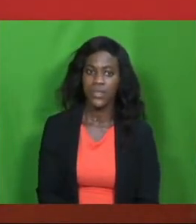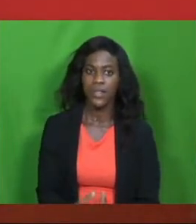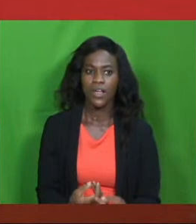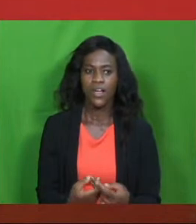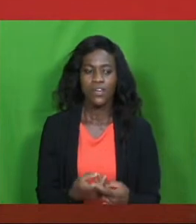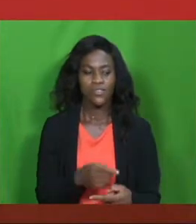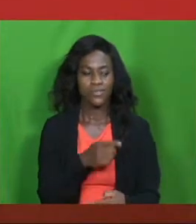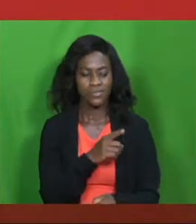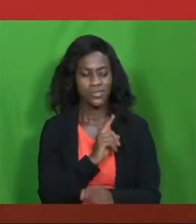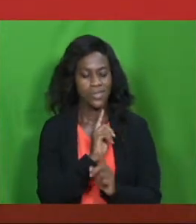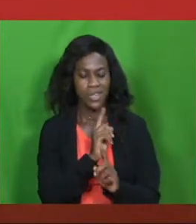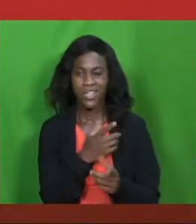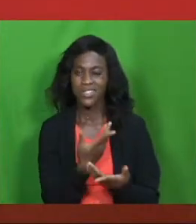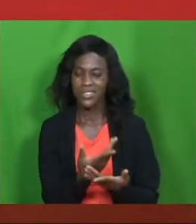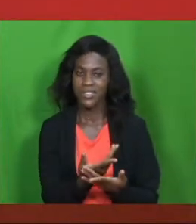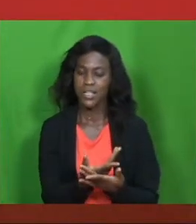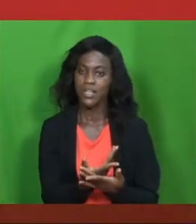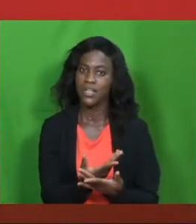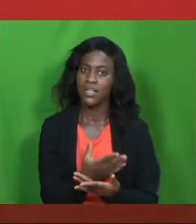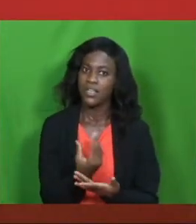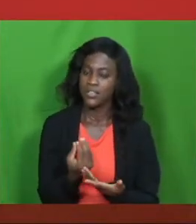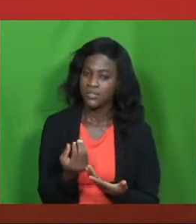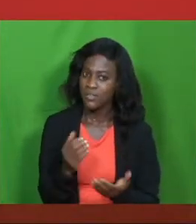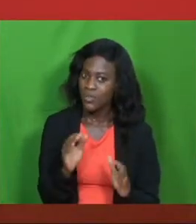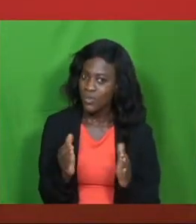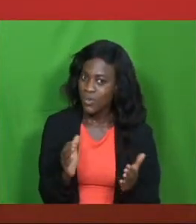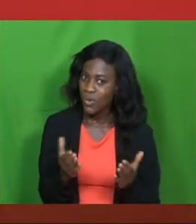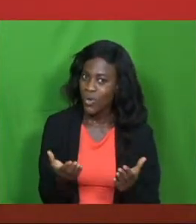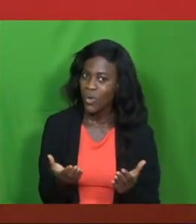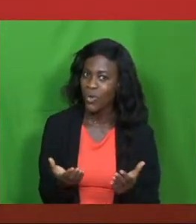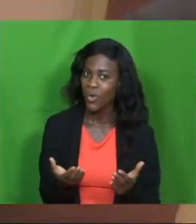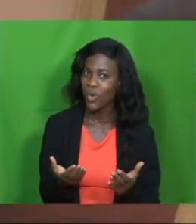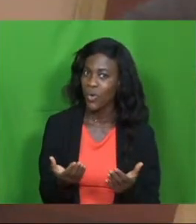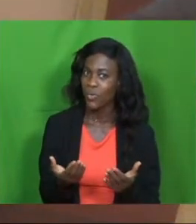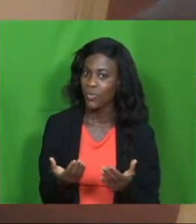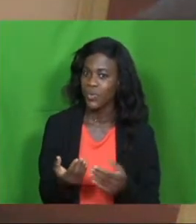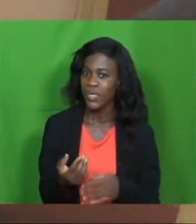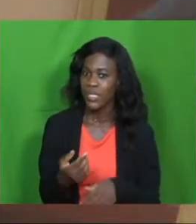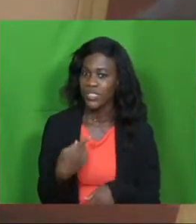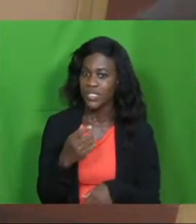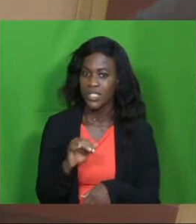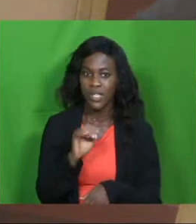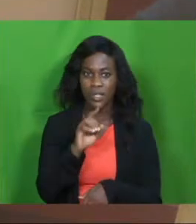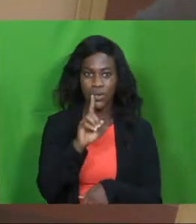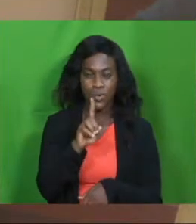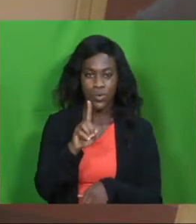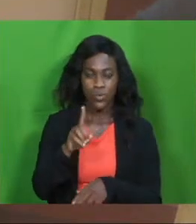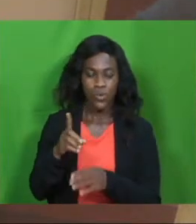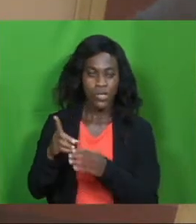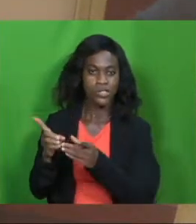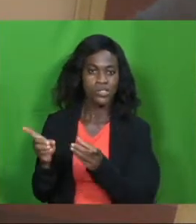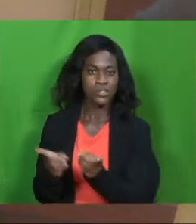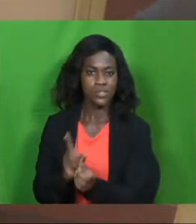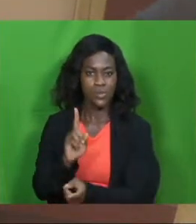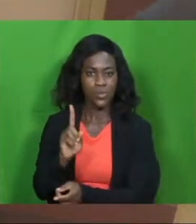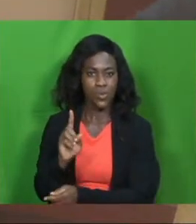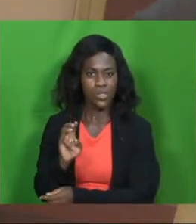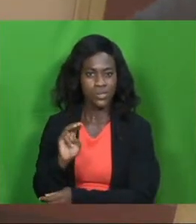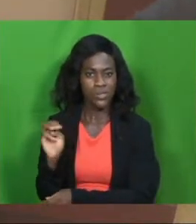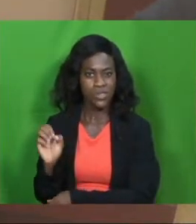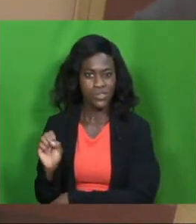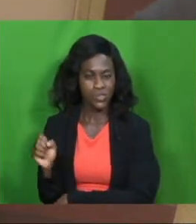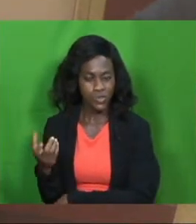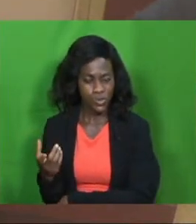and relating to the source of funding being $1.21 million, will you look